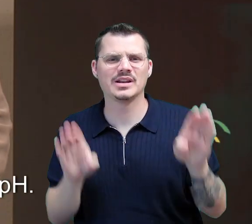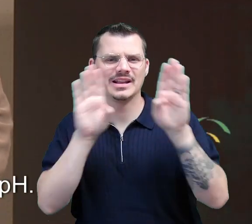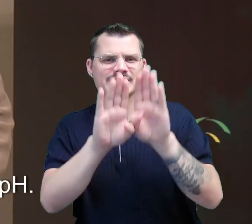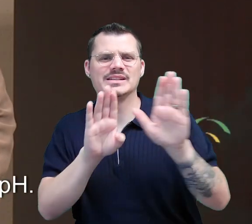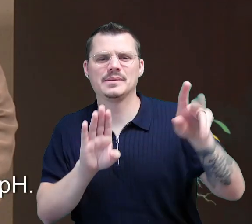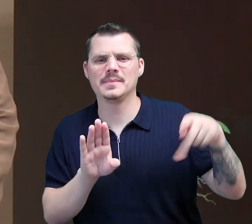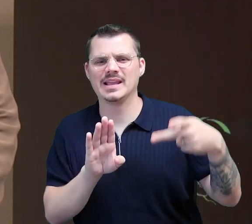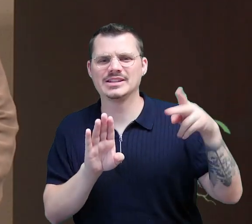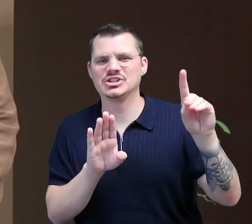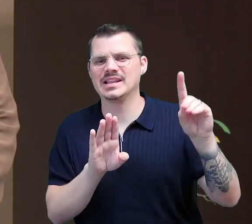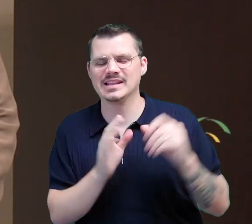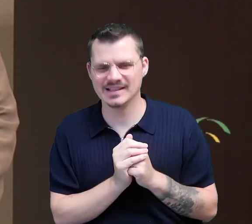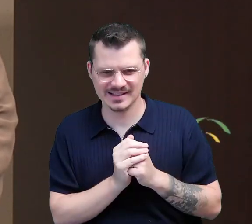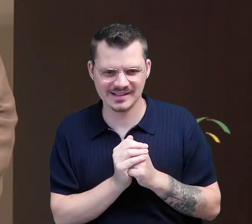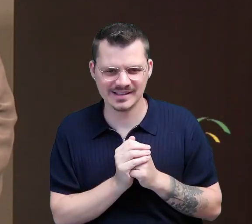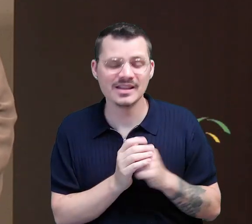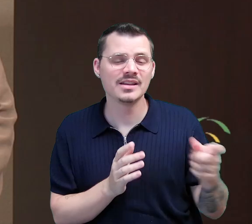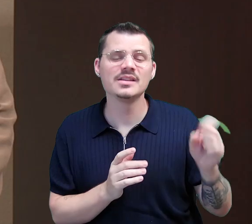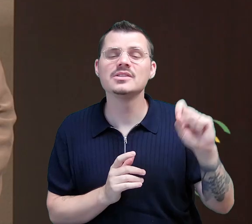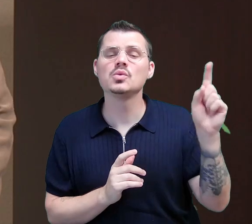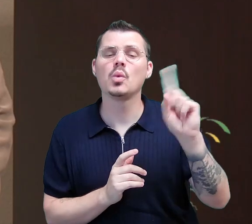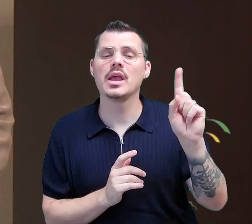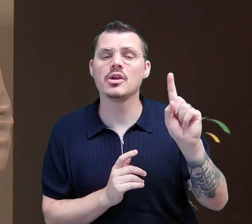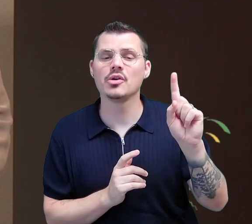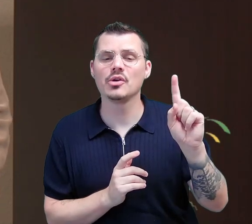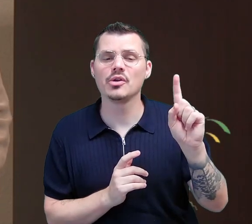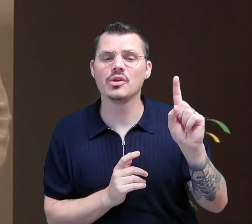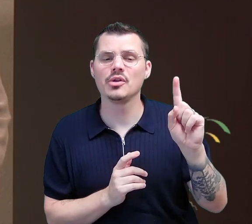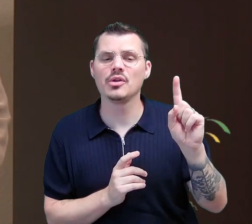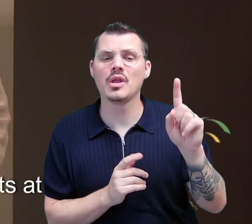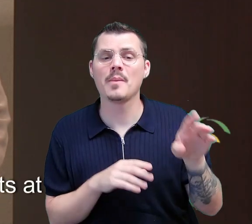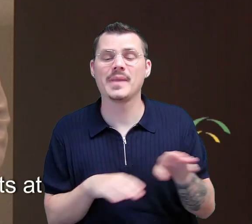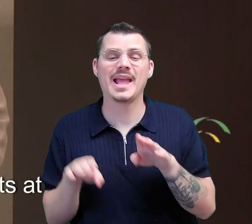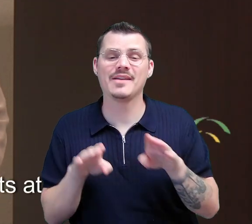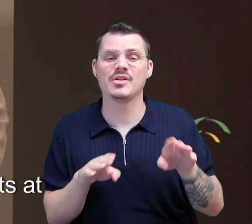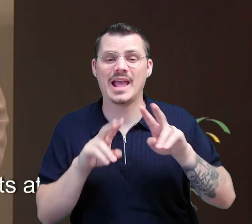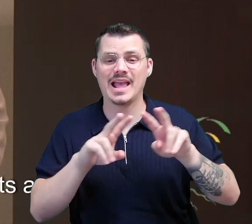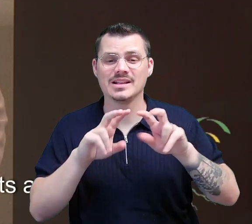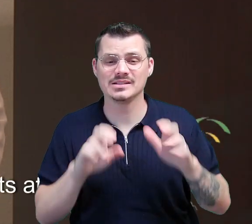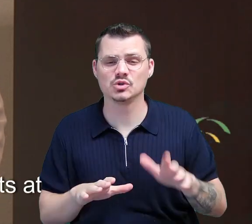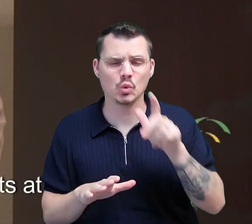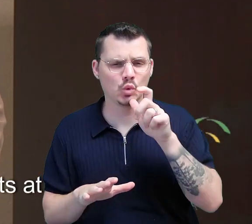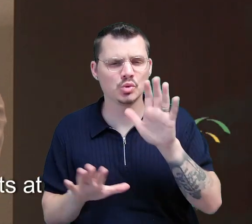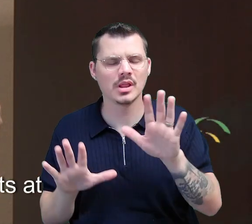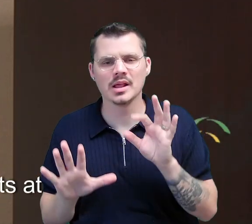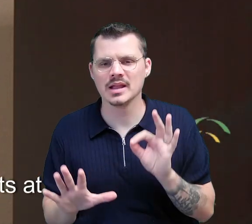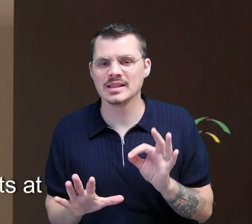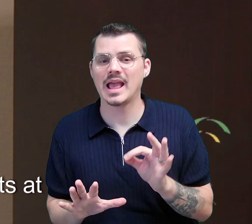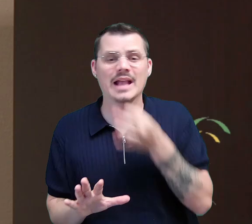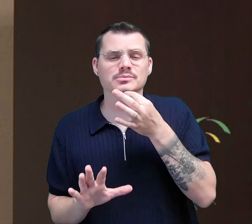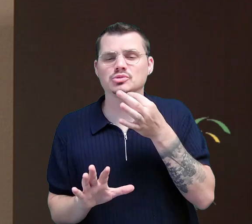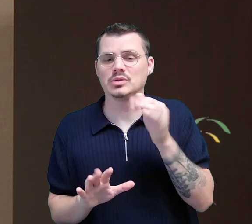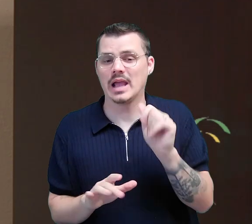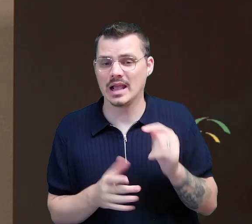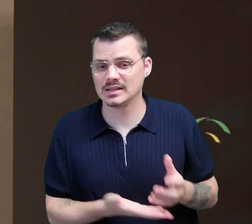right next to his PhD diploma. This is where behavior analysts, who are the experts